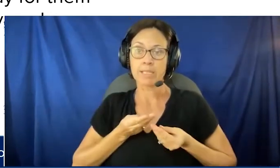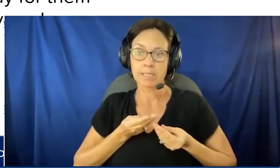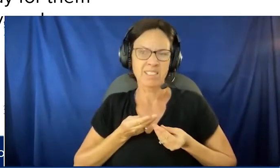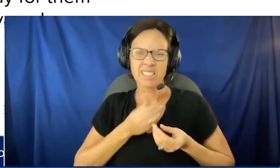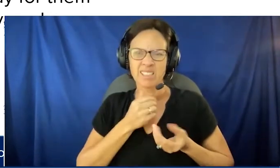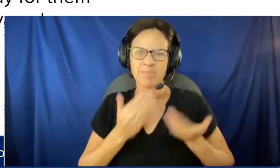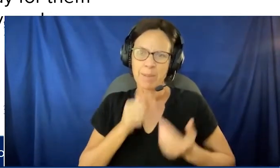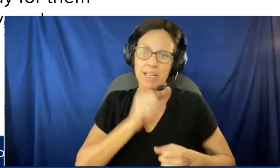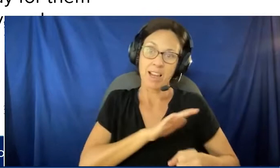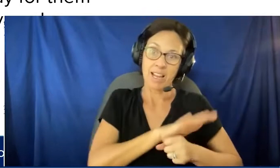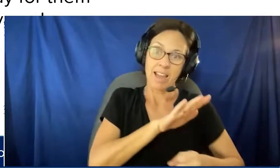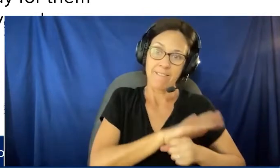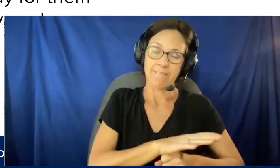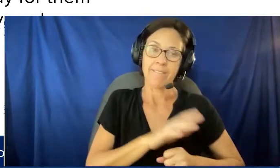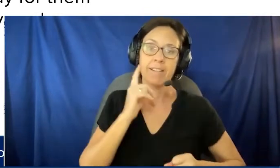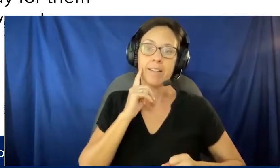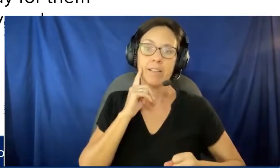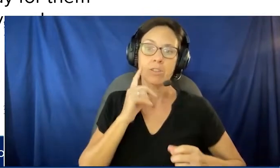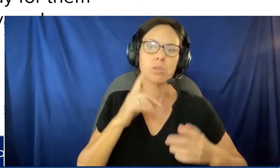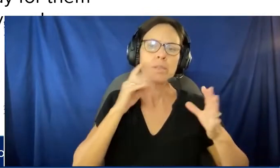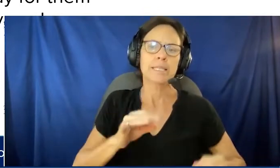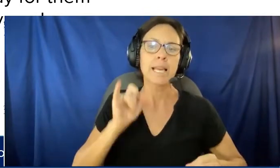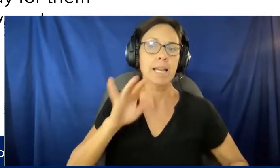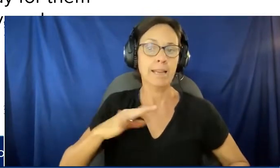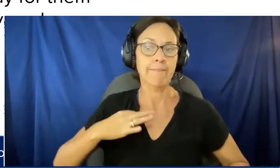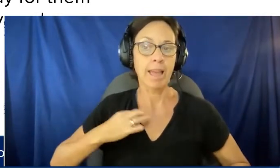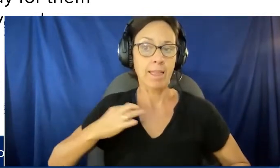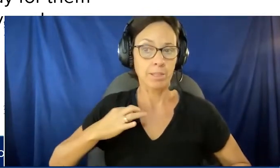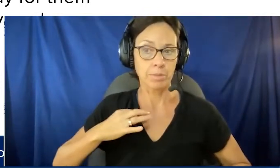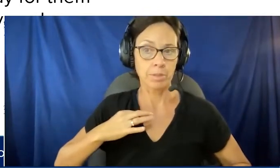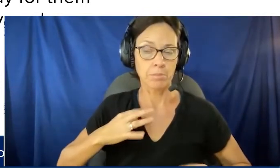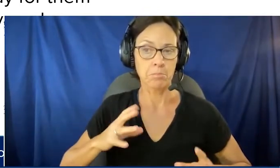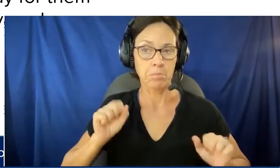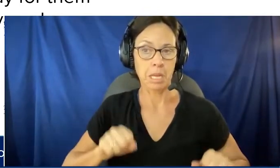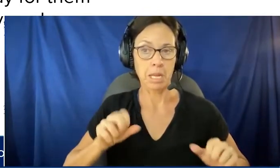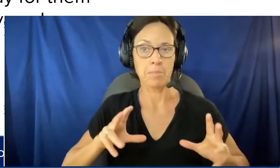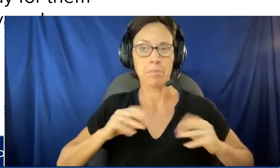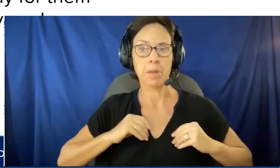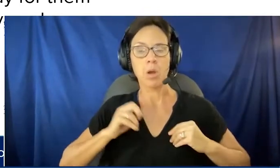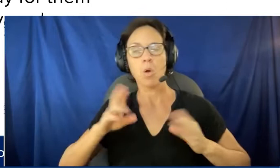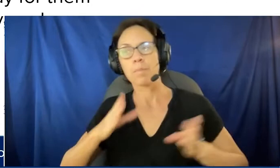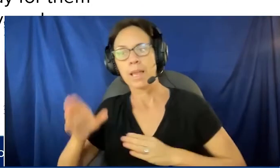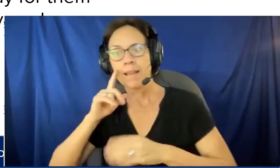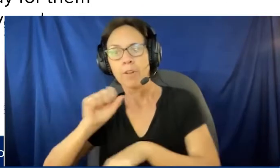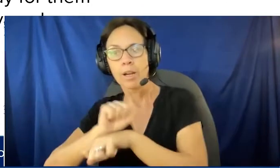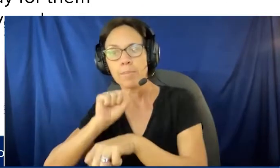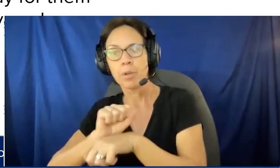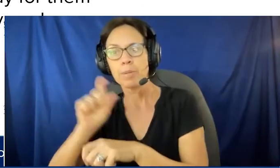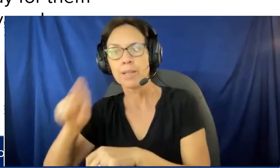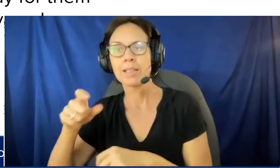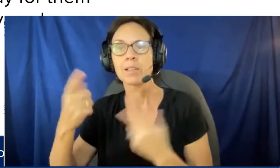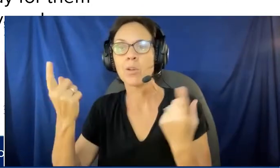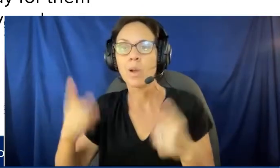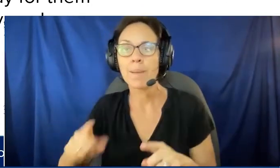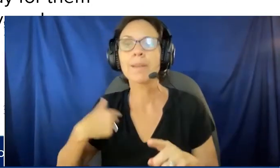for either eligibility or planning for employment needs, we're going to pay